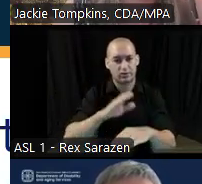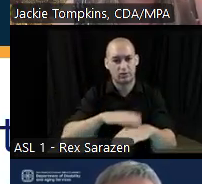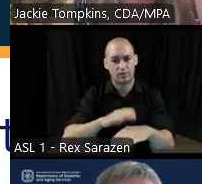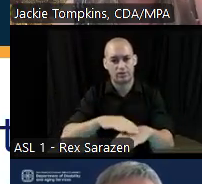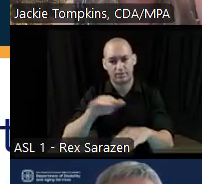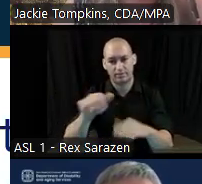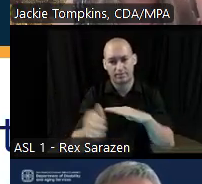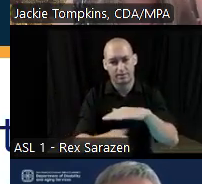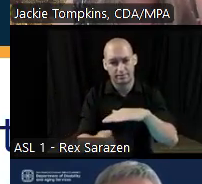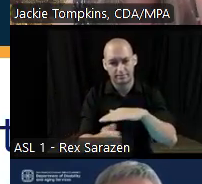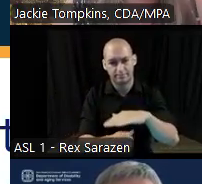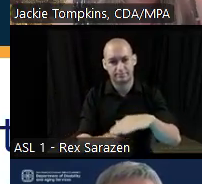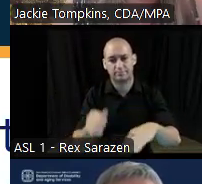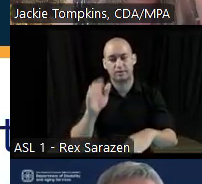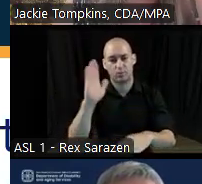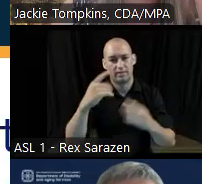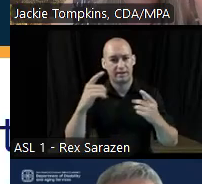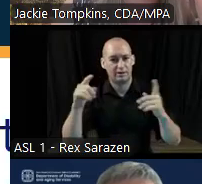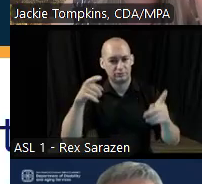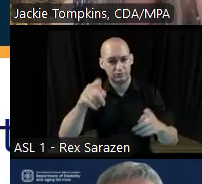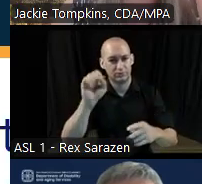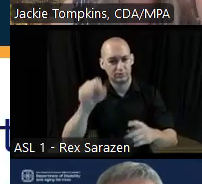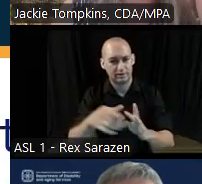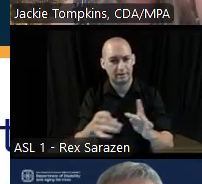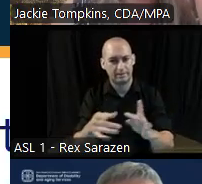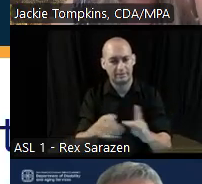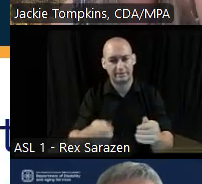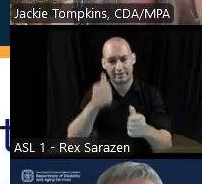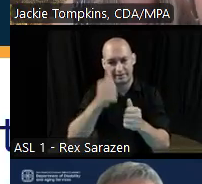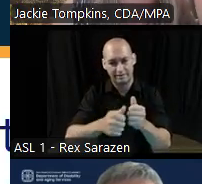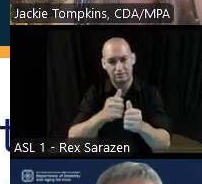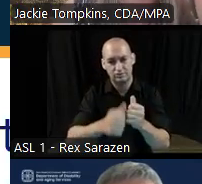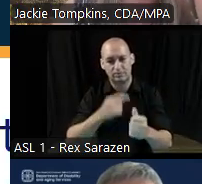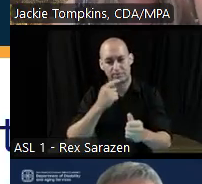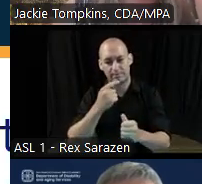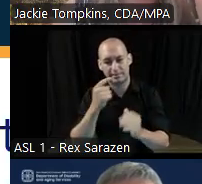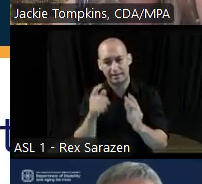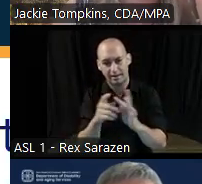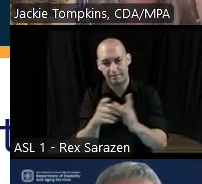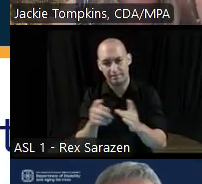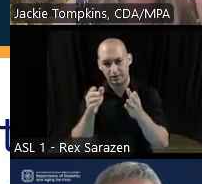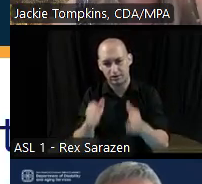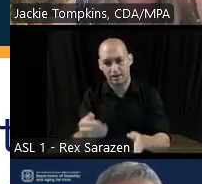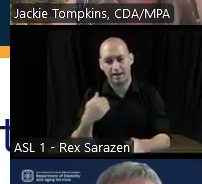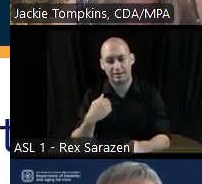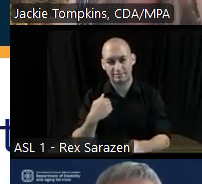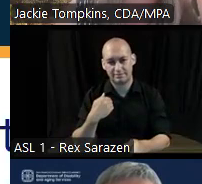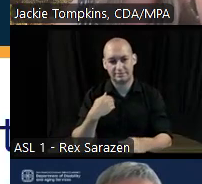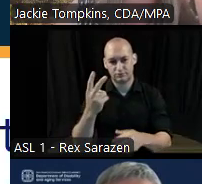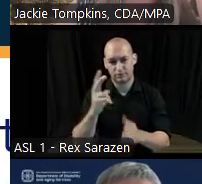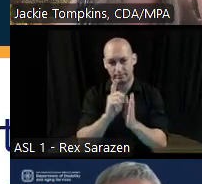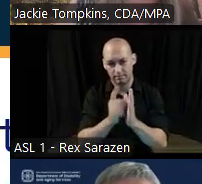your line as well. You have 2 minutes. Each public commenter has 2 minutes to share your comment. And again, the